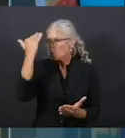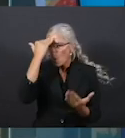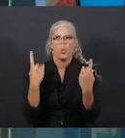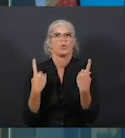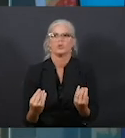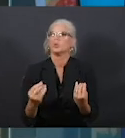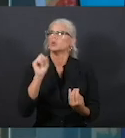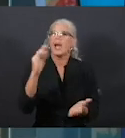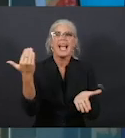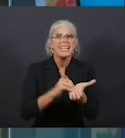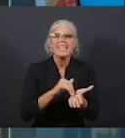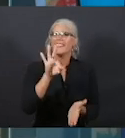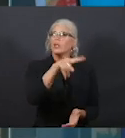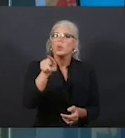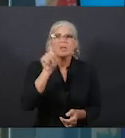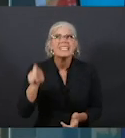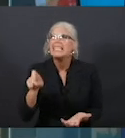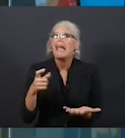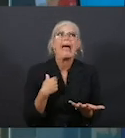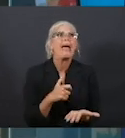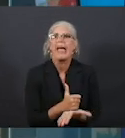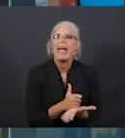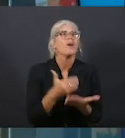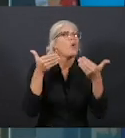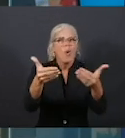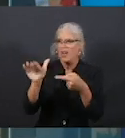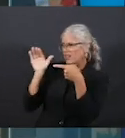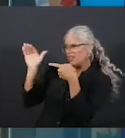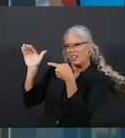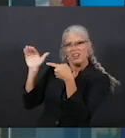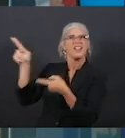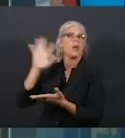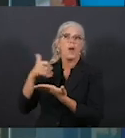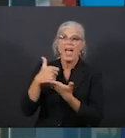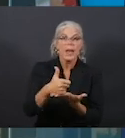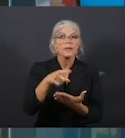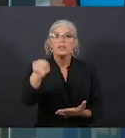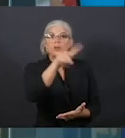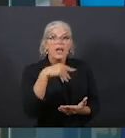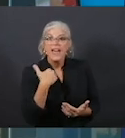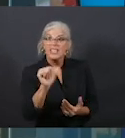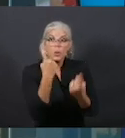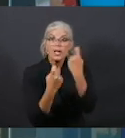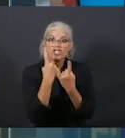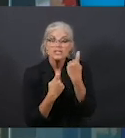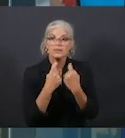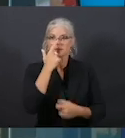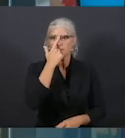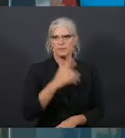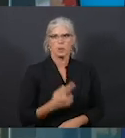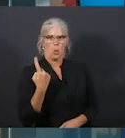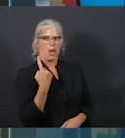you need it, ask for it, and they want to deliver it. Okay. Any questions? I would ask, obviously